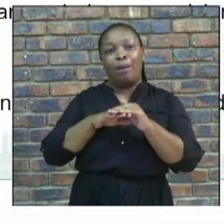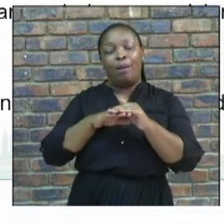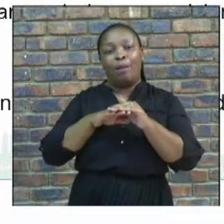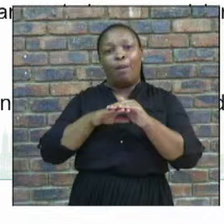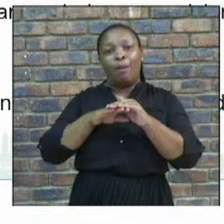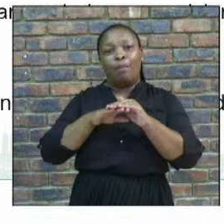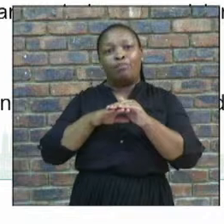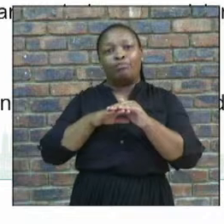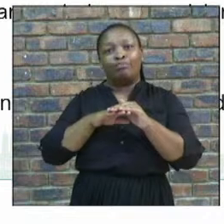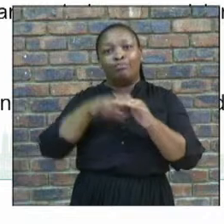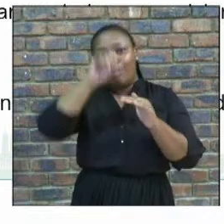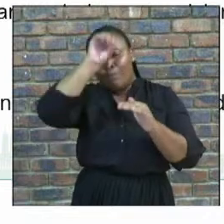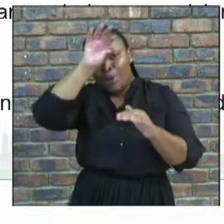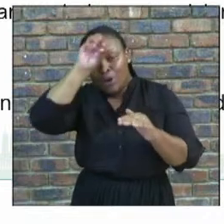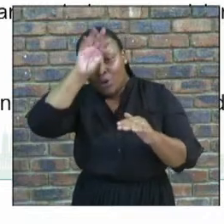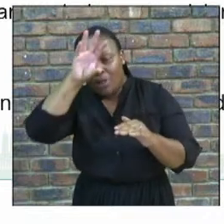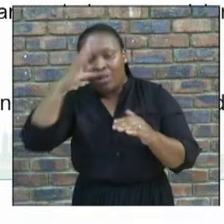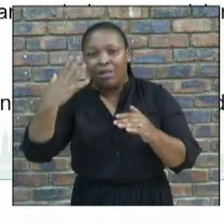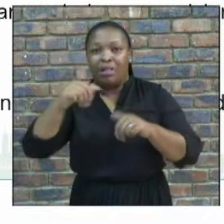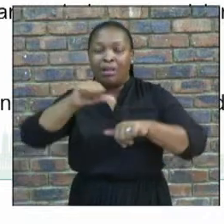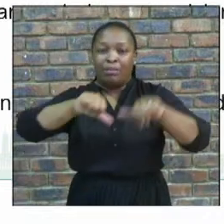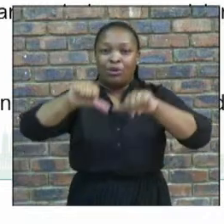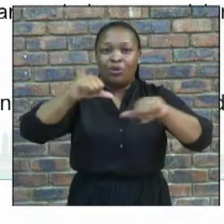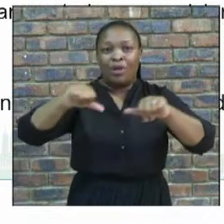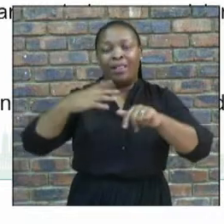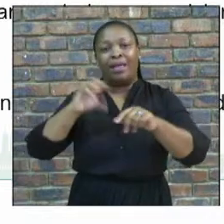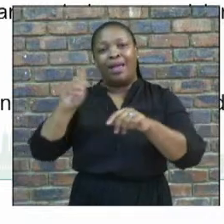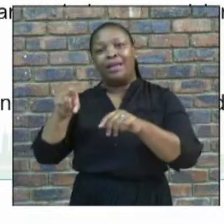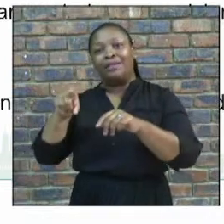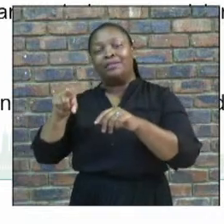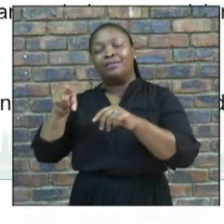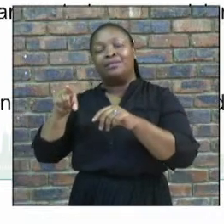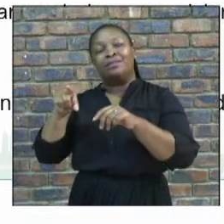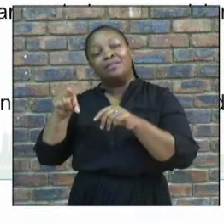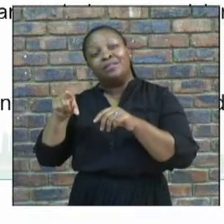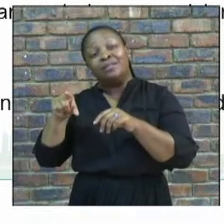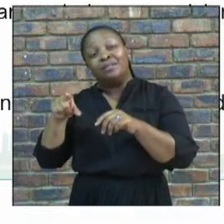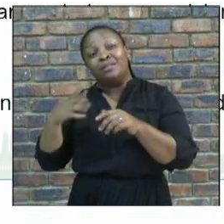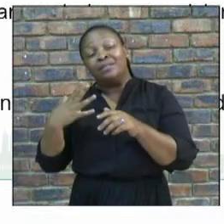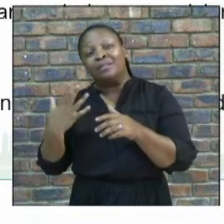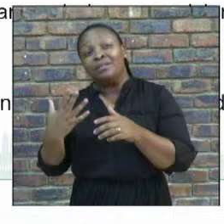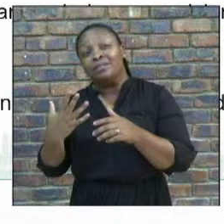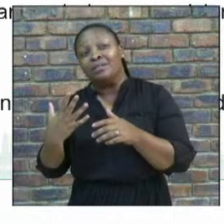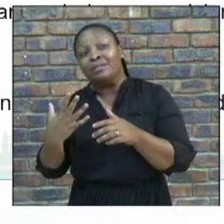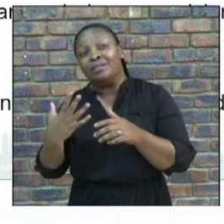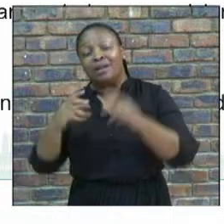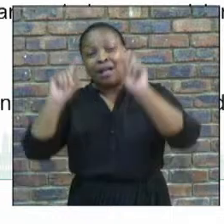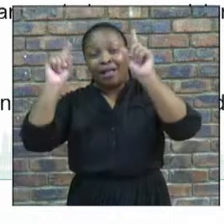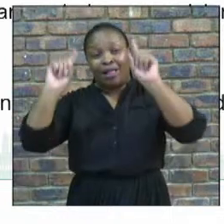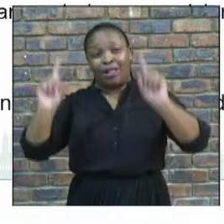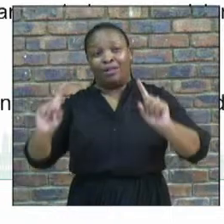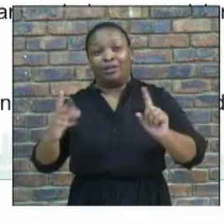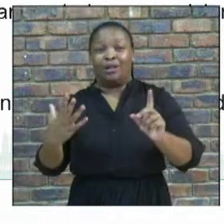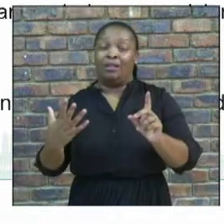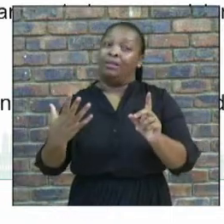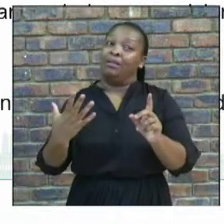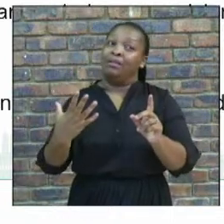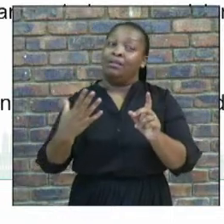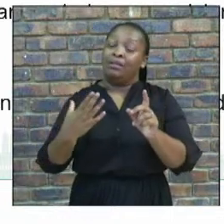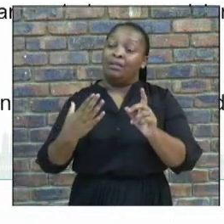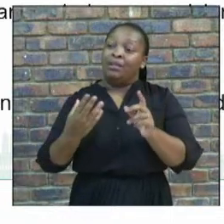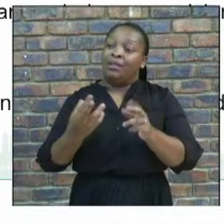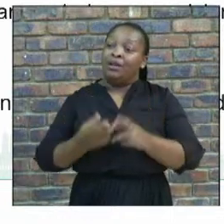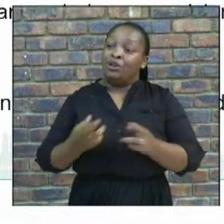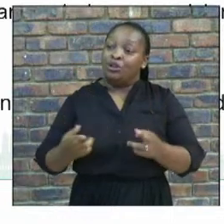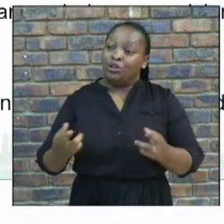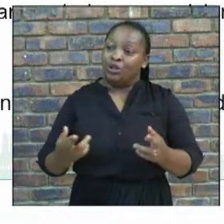Development Act, which is a legislation that is currently regulating the mining and the